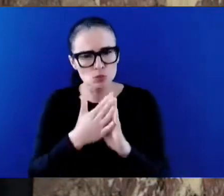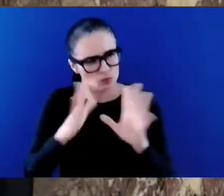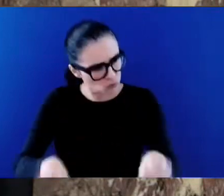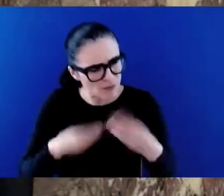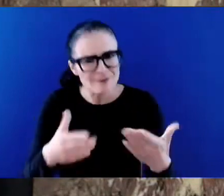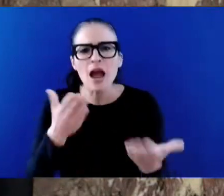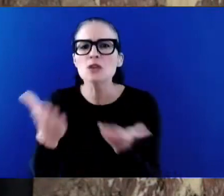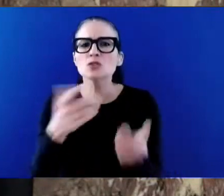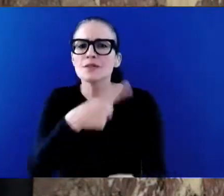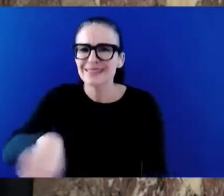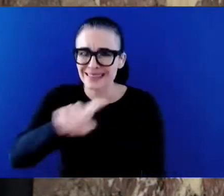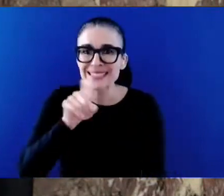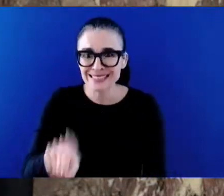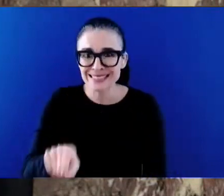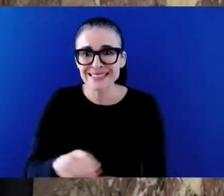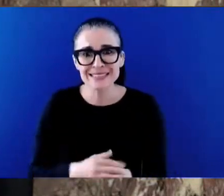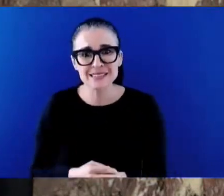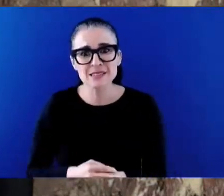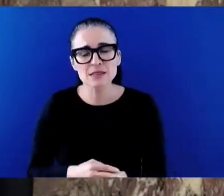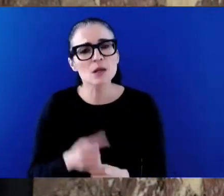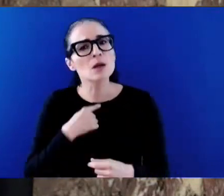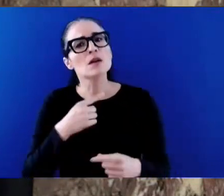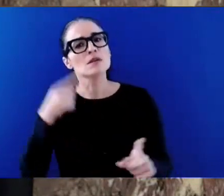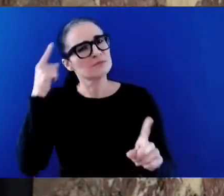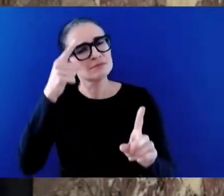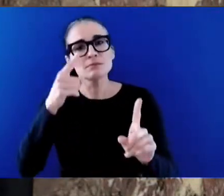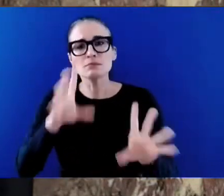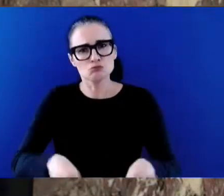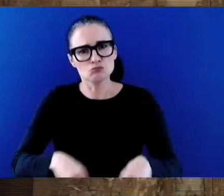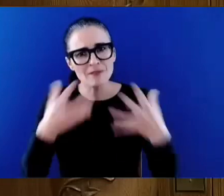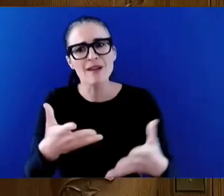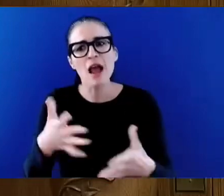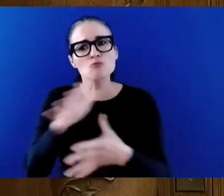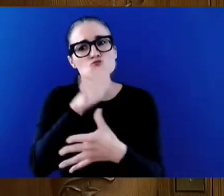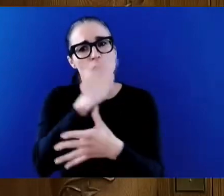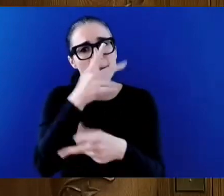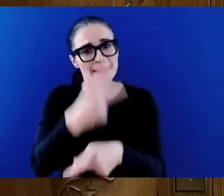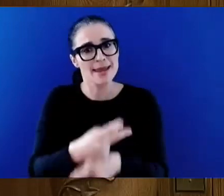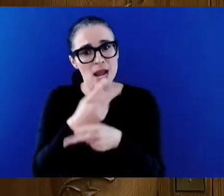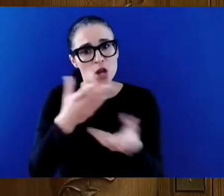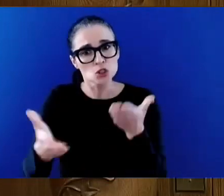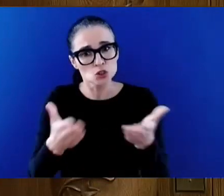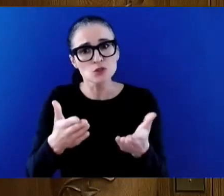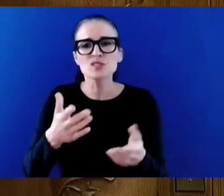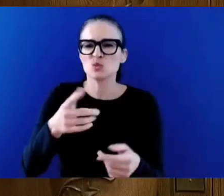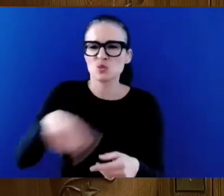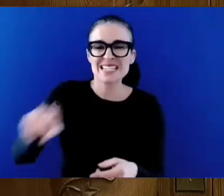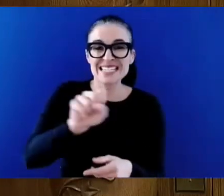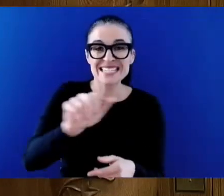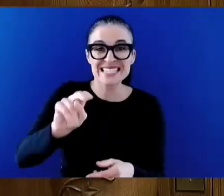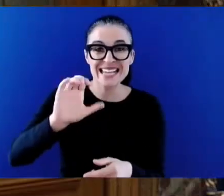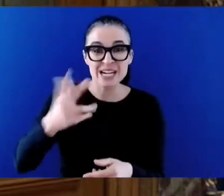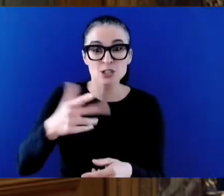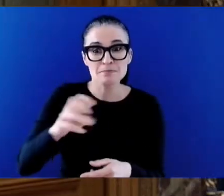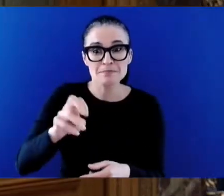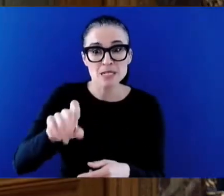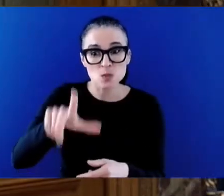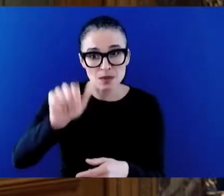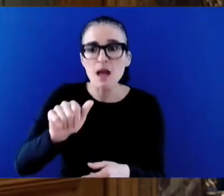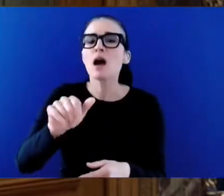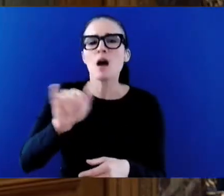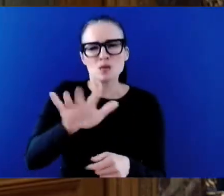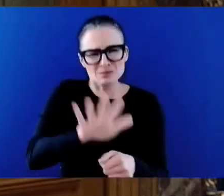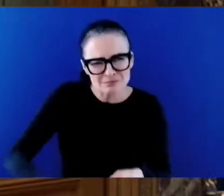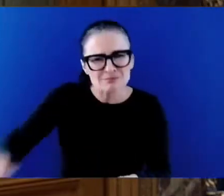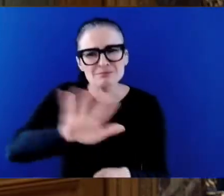in the Saanich Peninsula and across the members' riding. Member supplemental. Thank you, Mr. Speaker. Every year, the